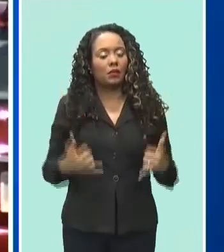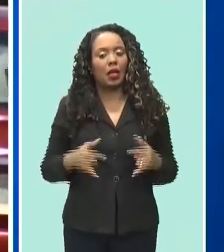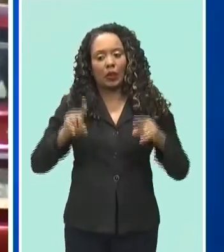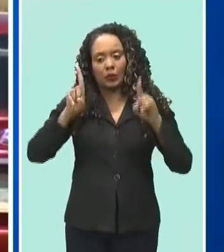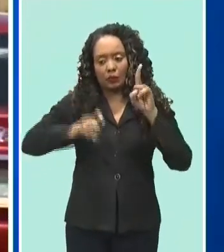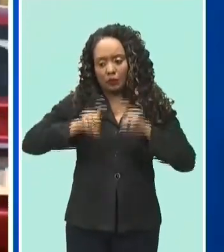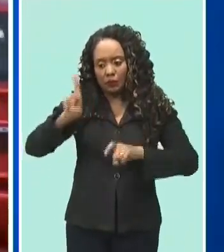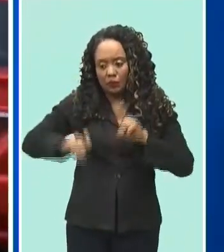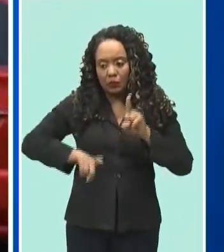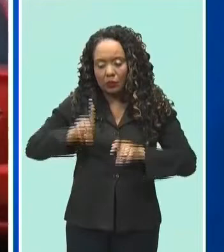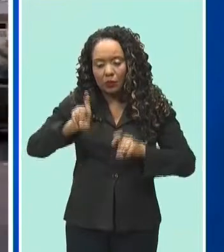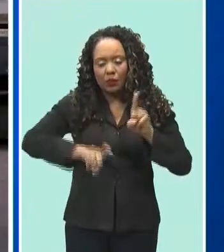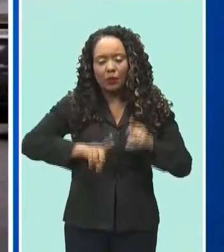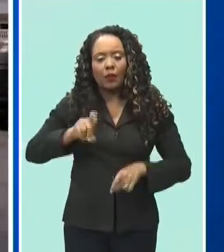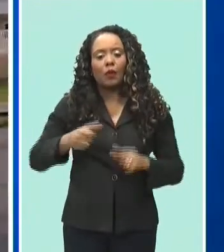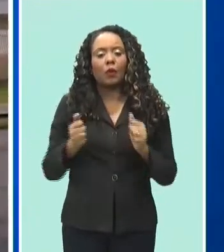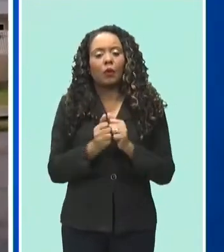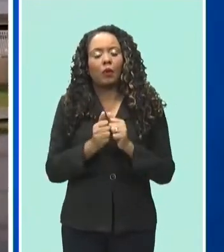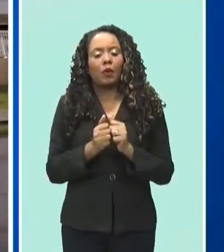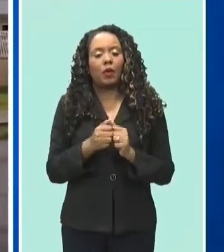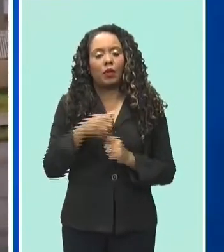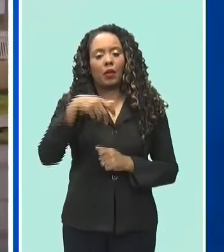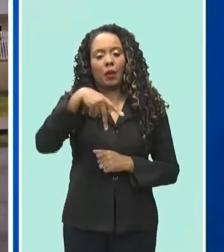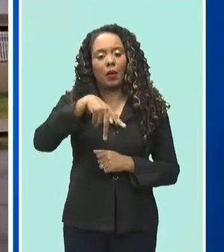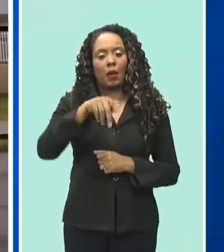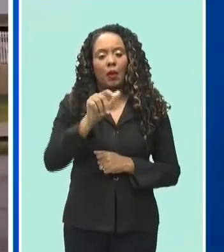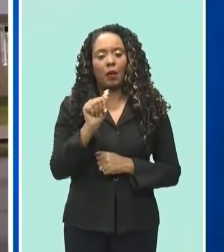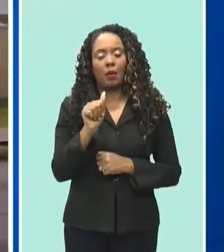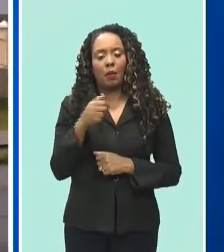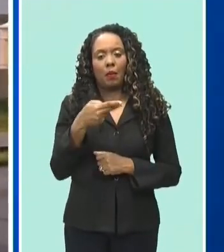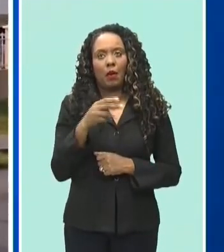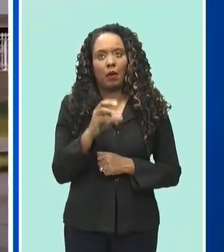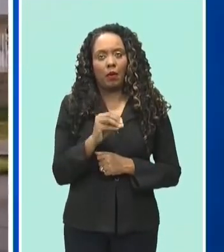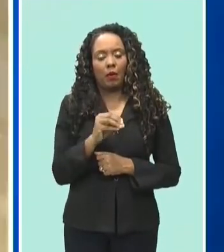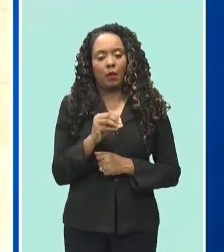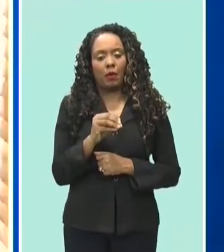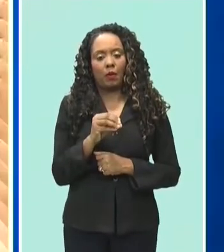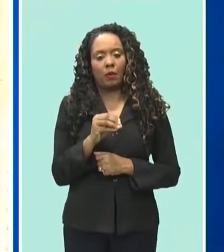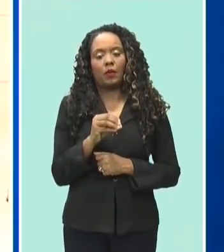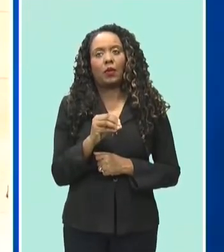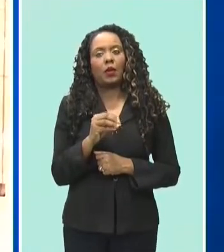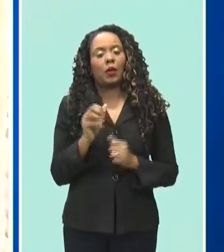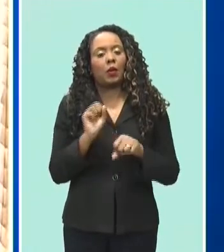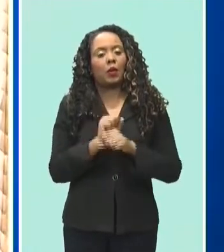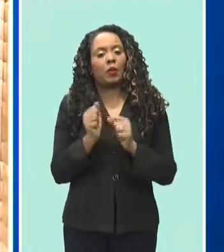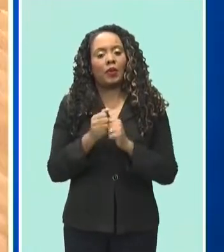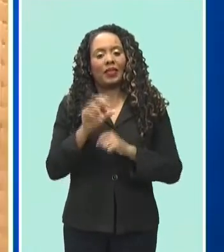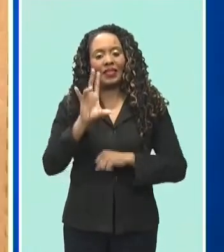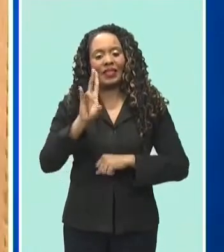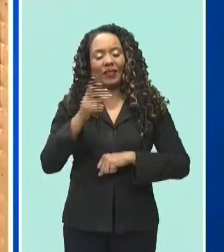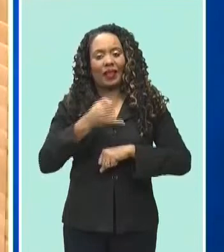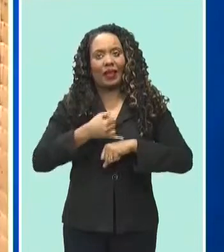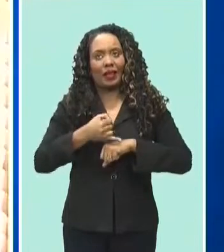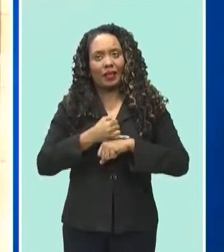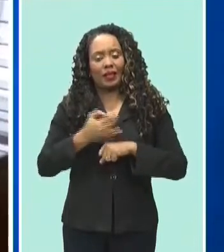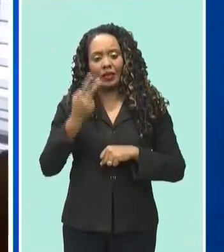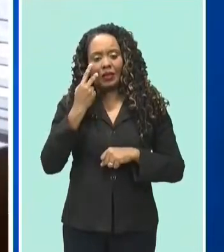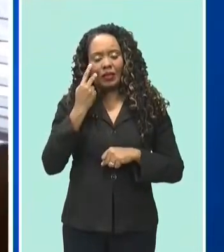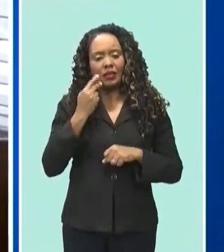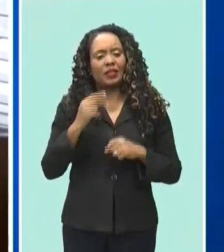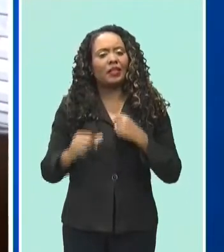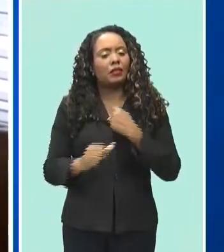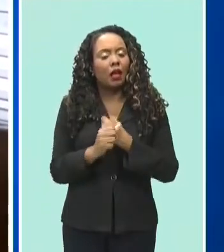in collaboration with the Pan American Health Organization on 7 islands to assess health habits and risk factors for the